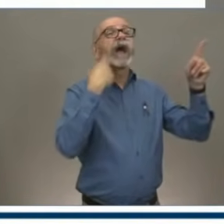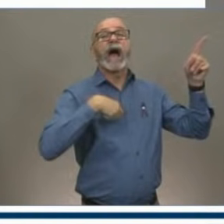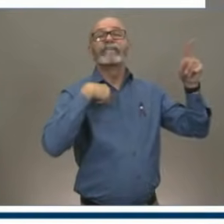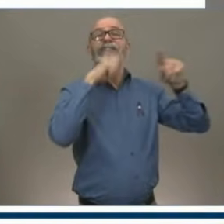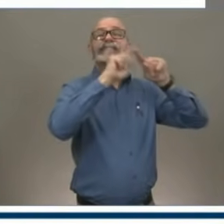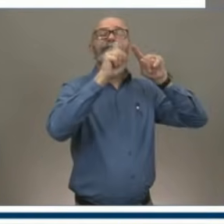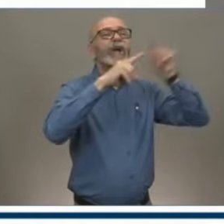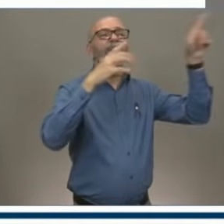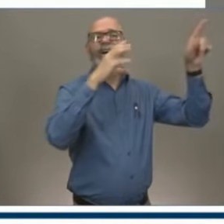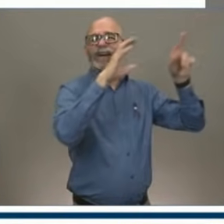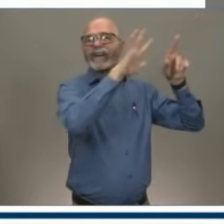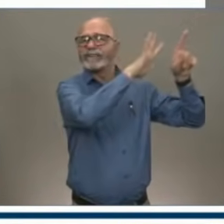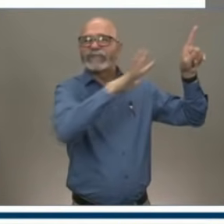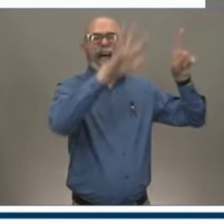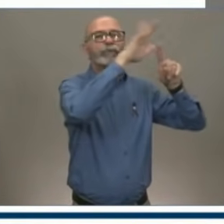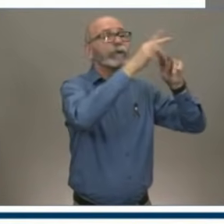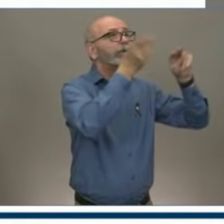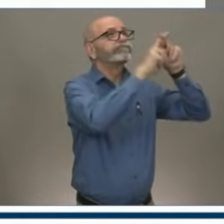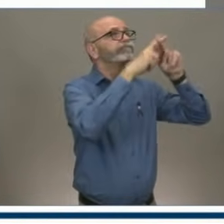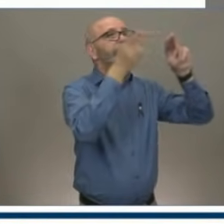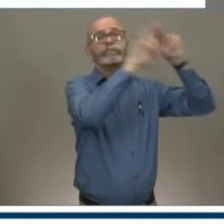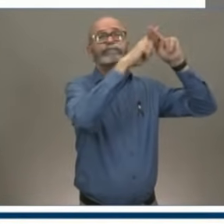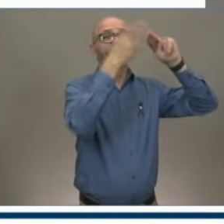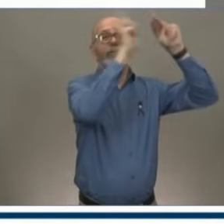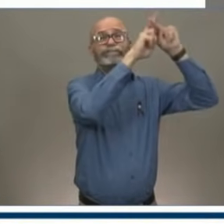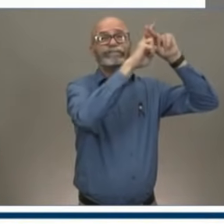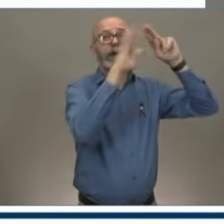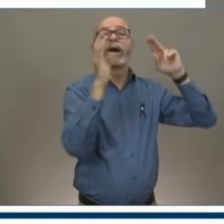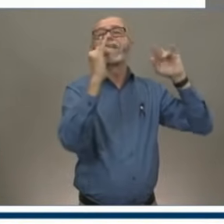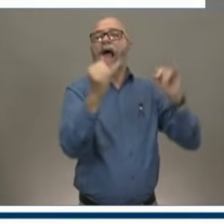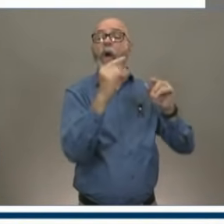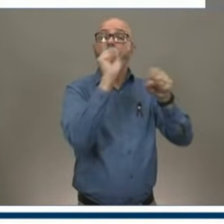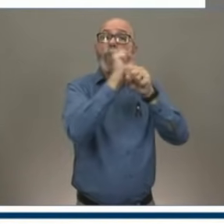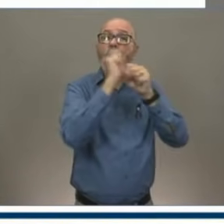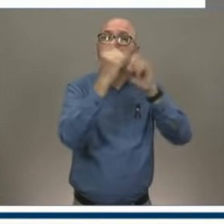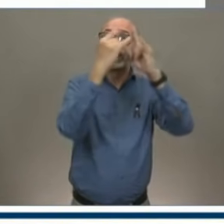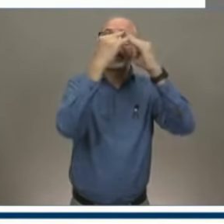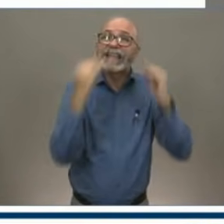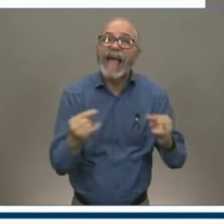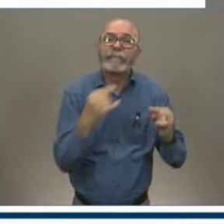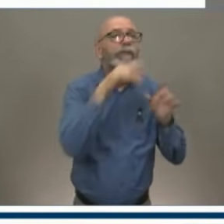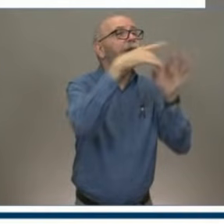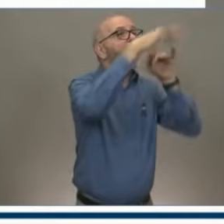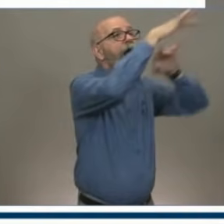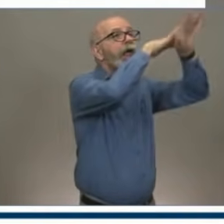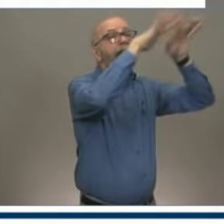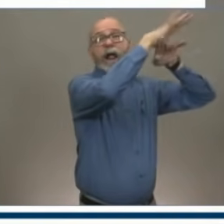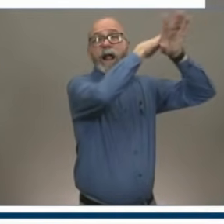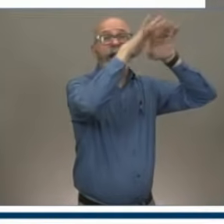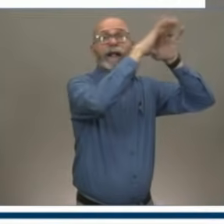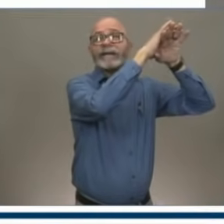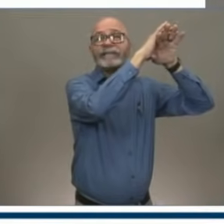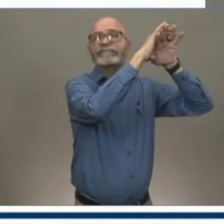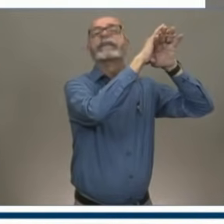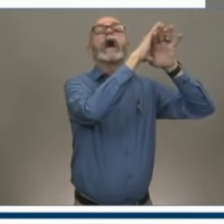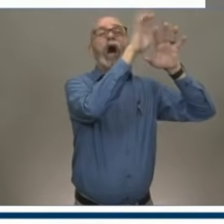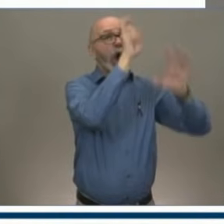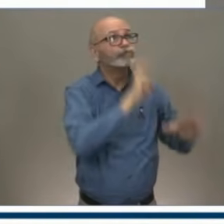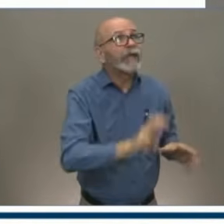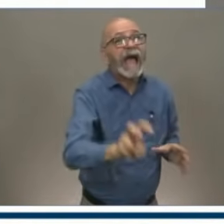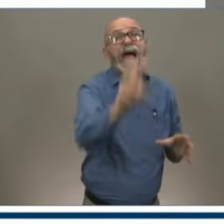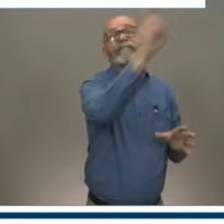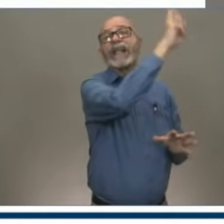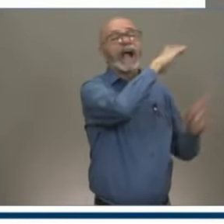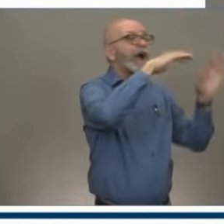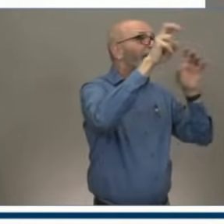work camps that the rotational workers move in and out of, and the frequency of their travel, we just cannot lift their